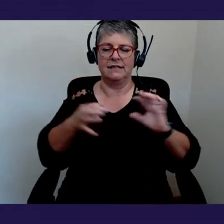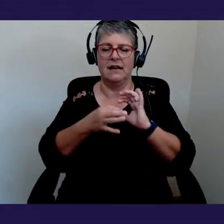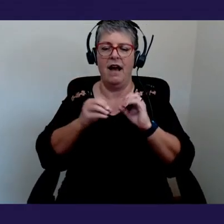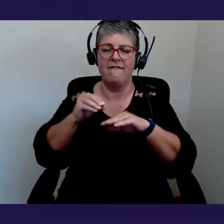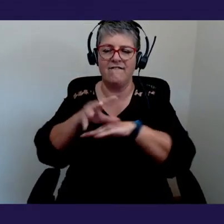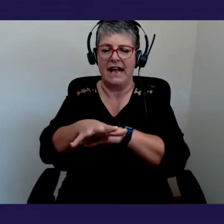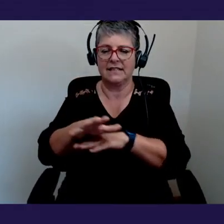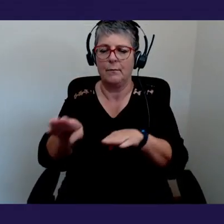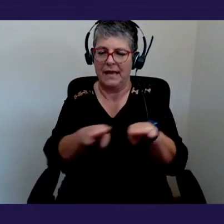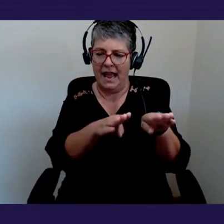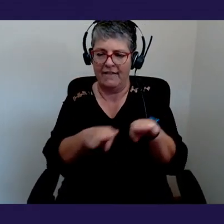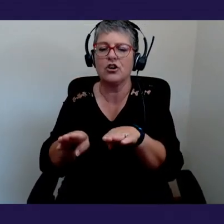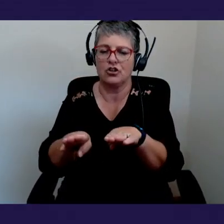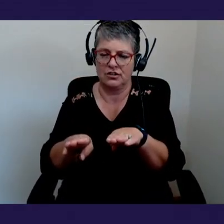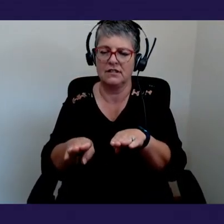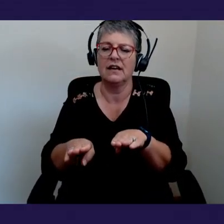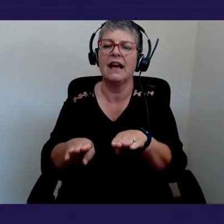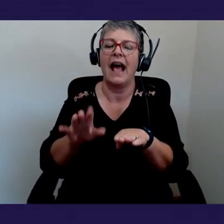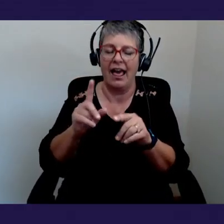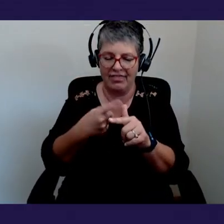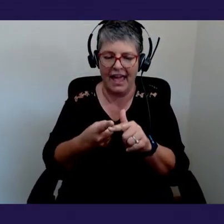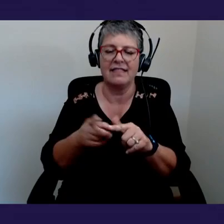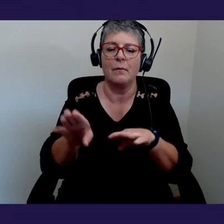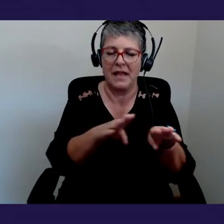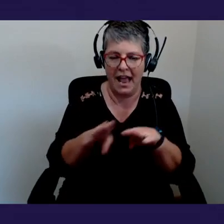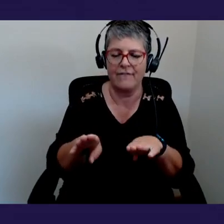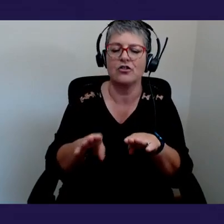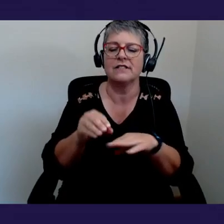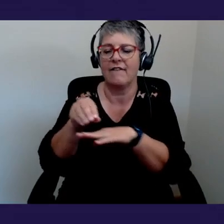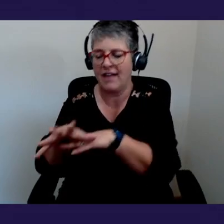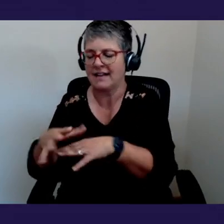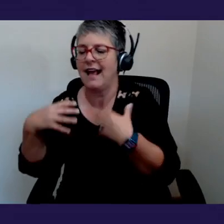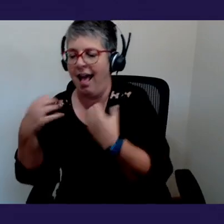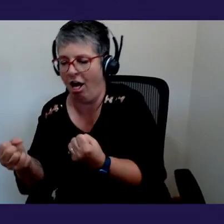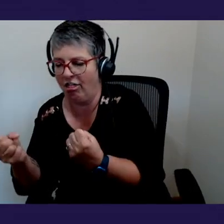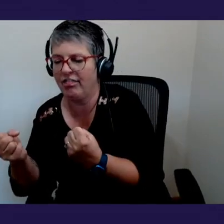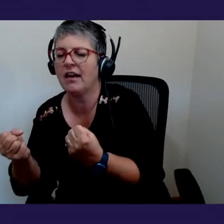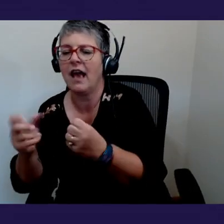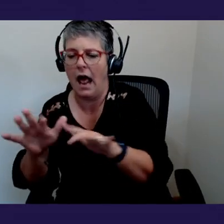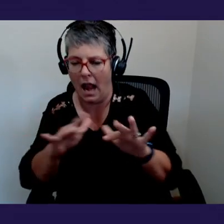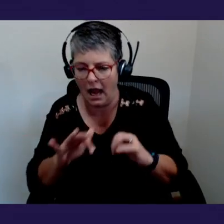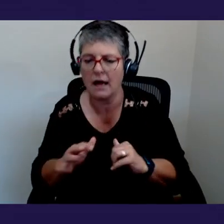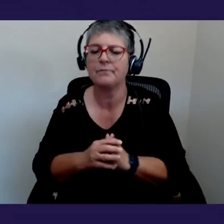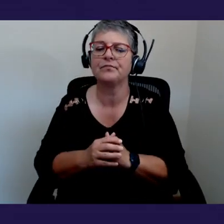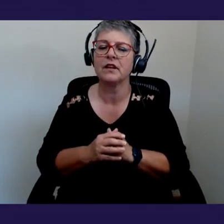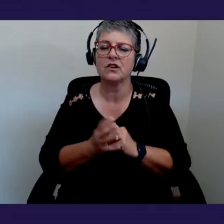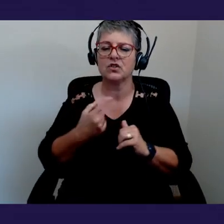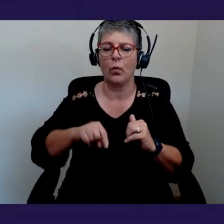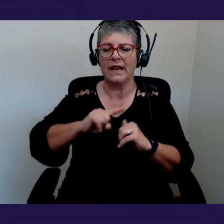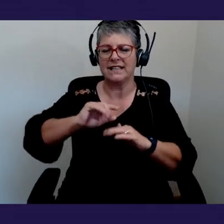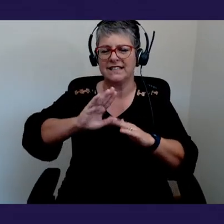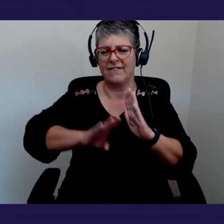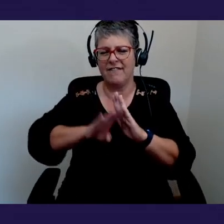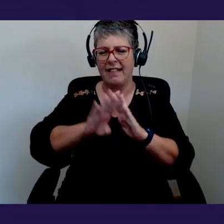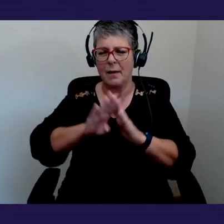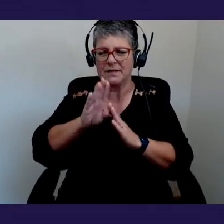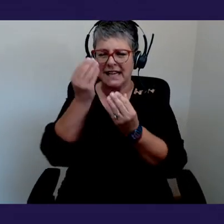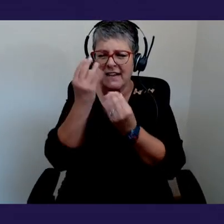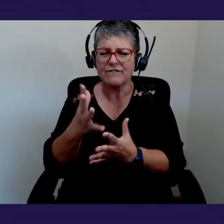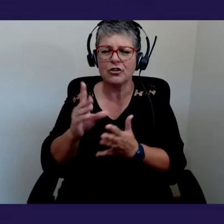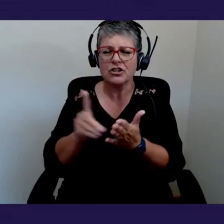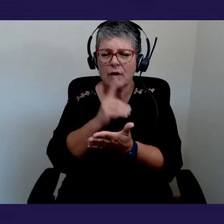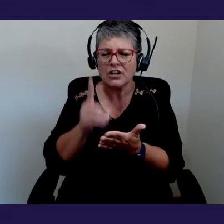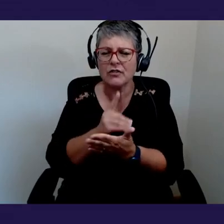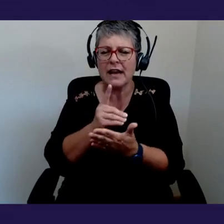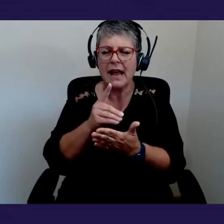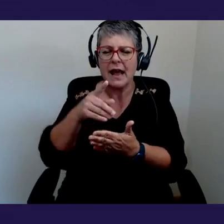issues affected by misinformation, such as vaccination. So we developed the information diary platform's main tool was a kind of a